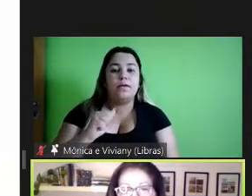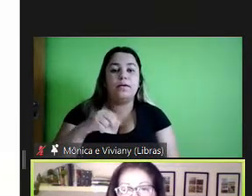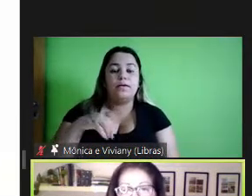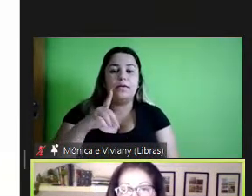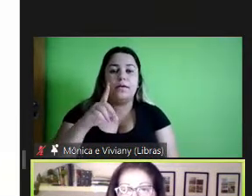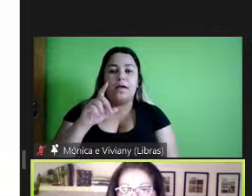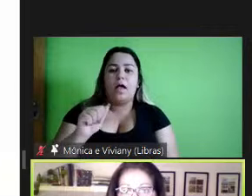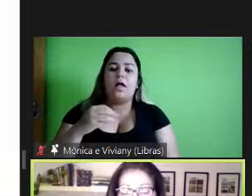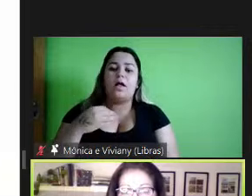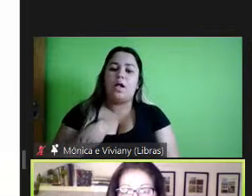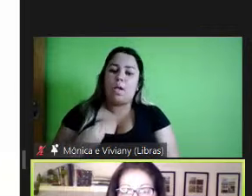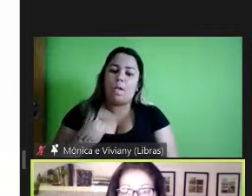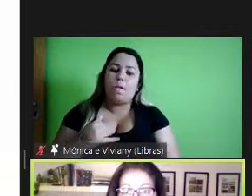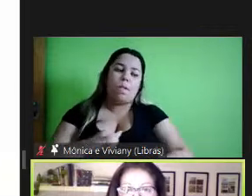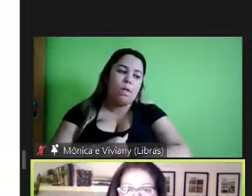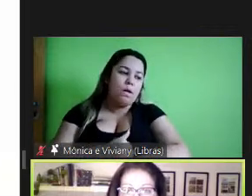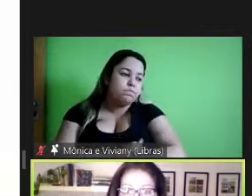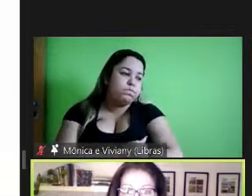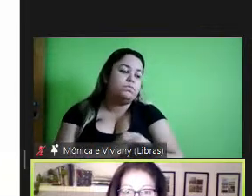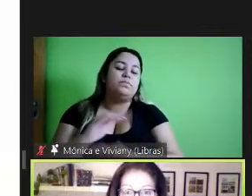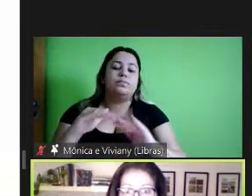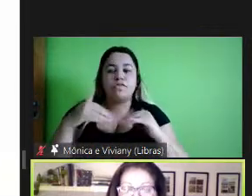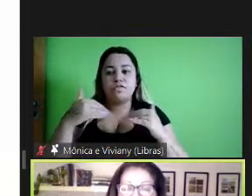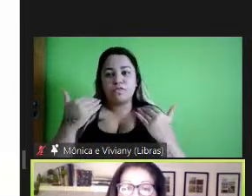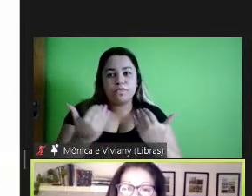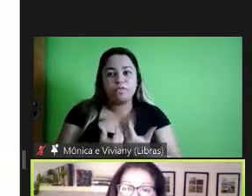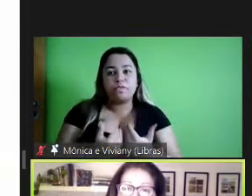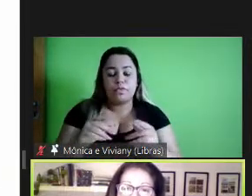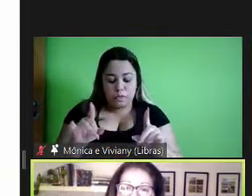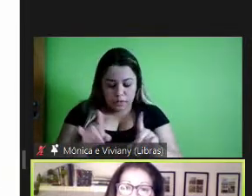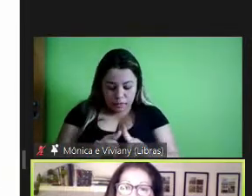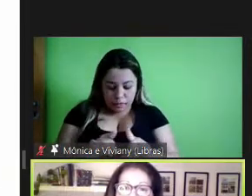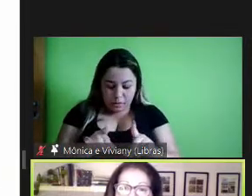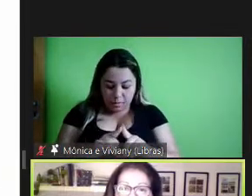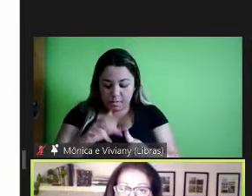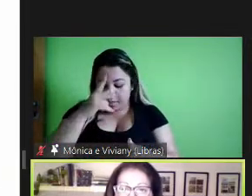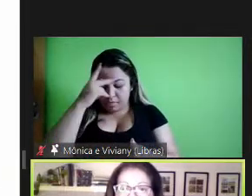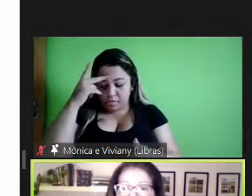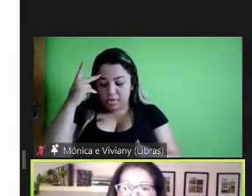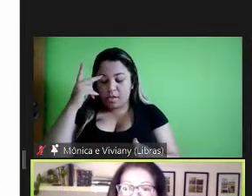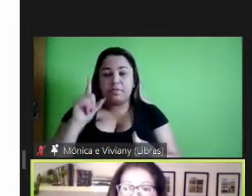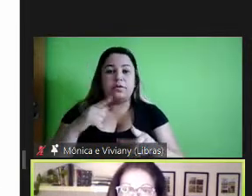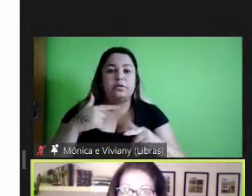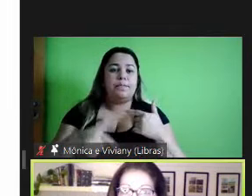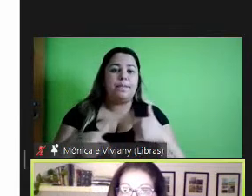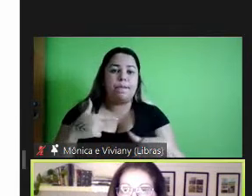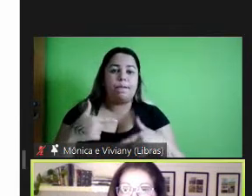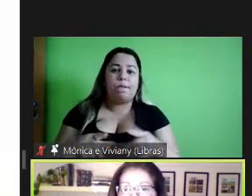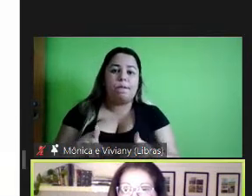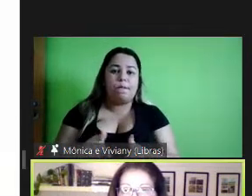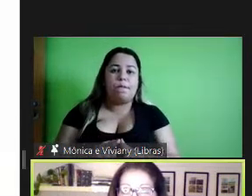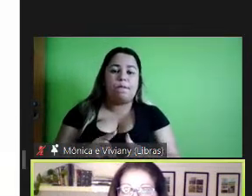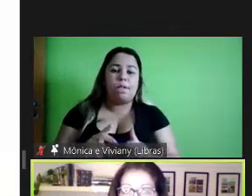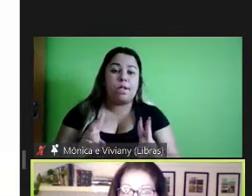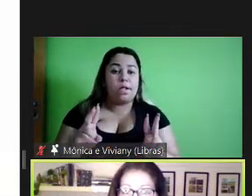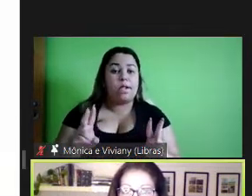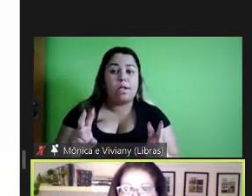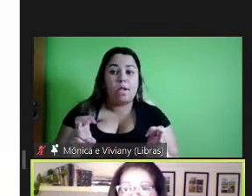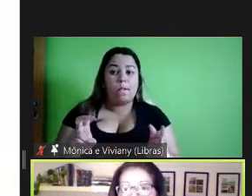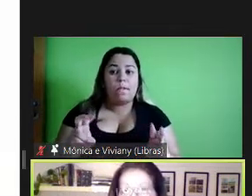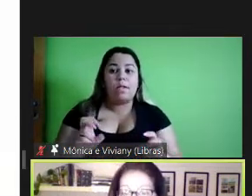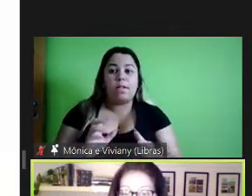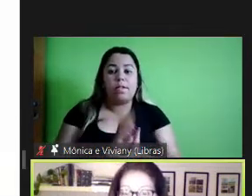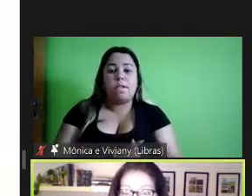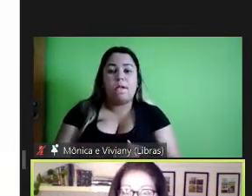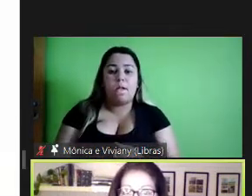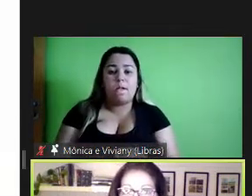communities, and healthcare professionals who work in primary care. We used a collaboration with an independent methods expert team